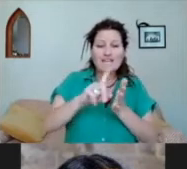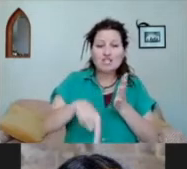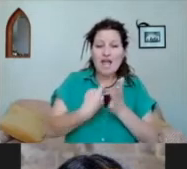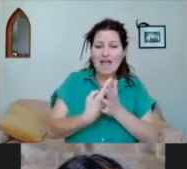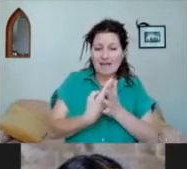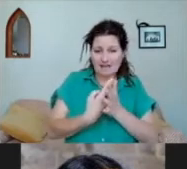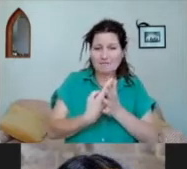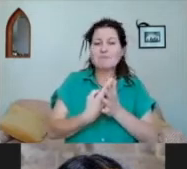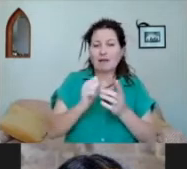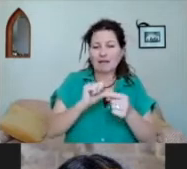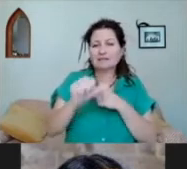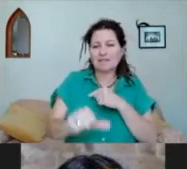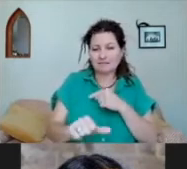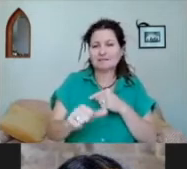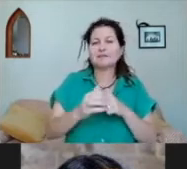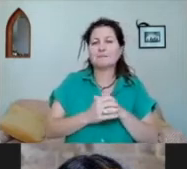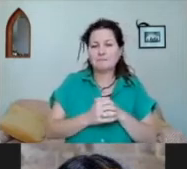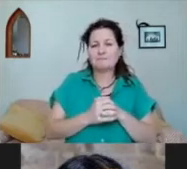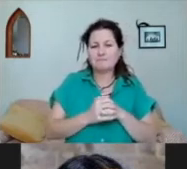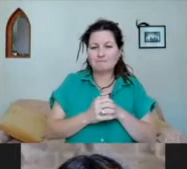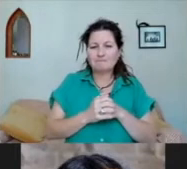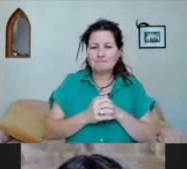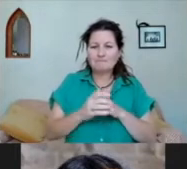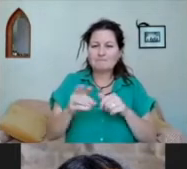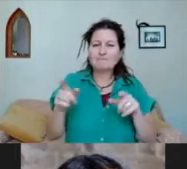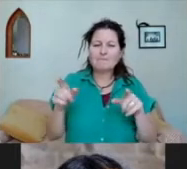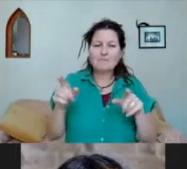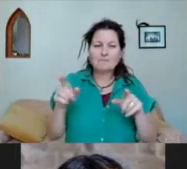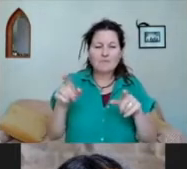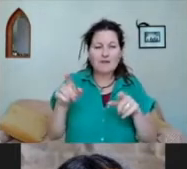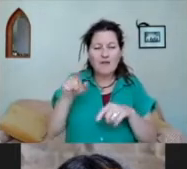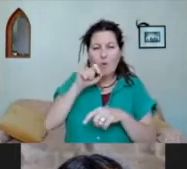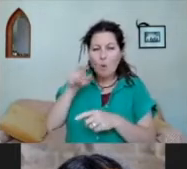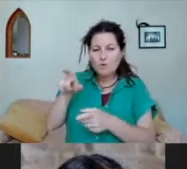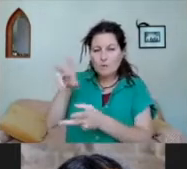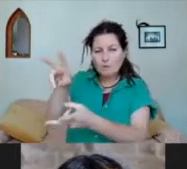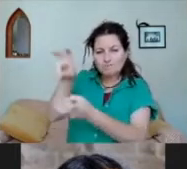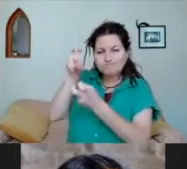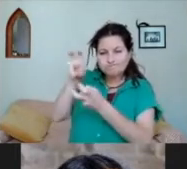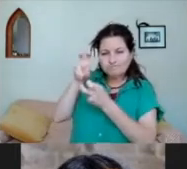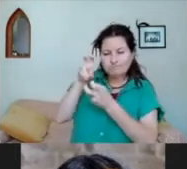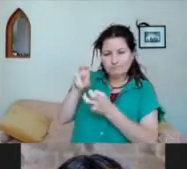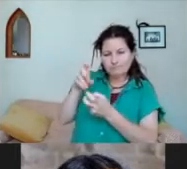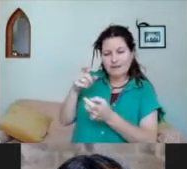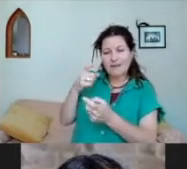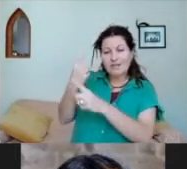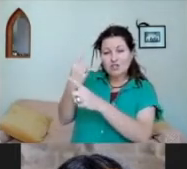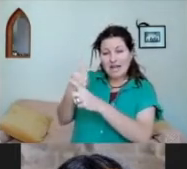and we are also we're gonna as well order the chat from the question from the chat. Is it